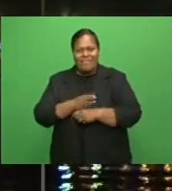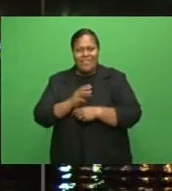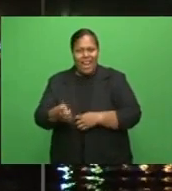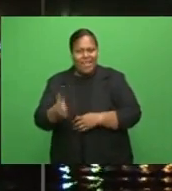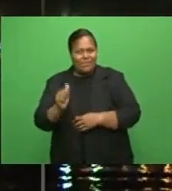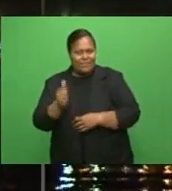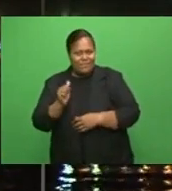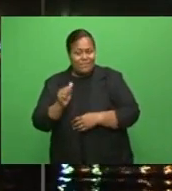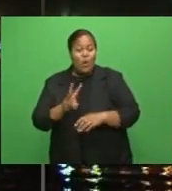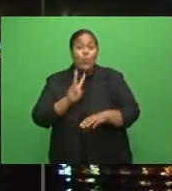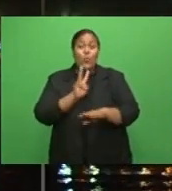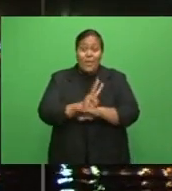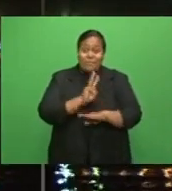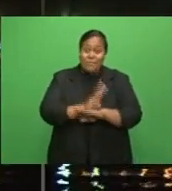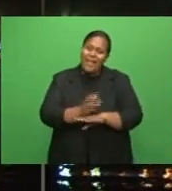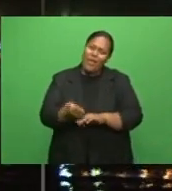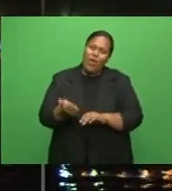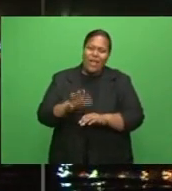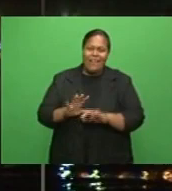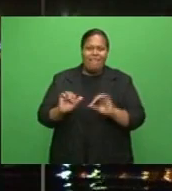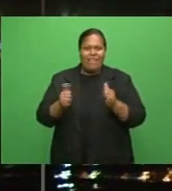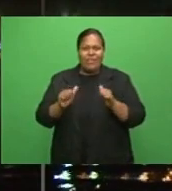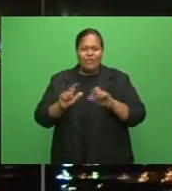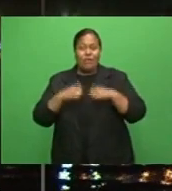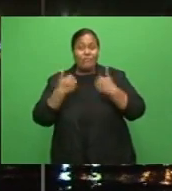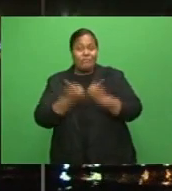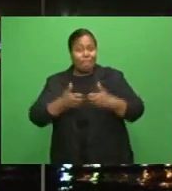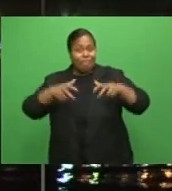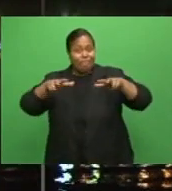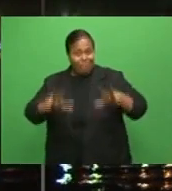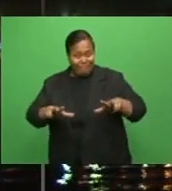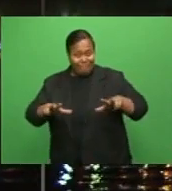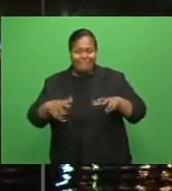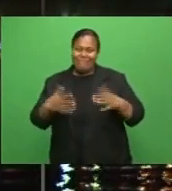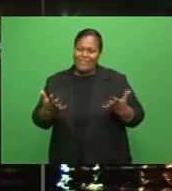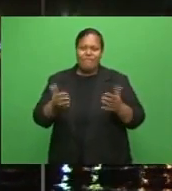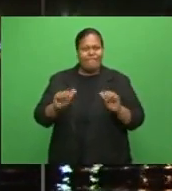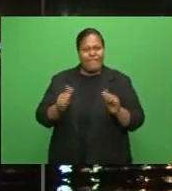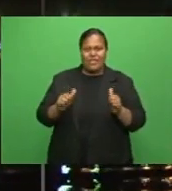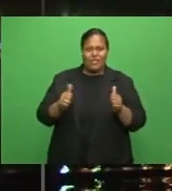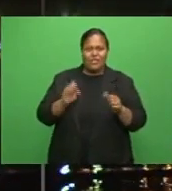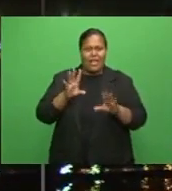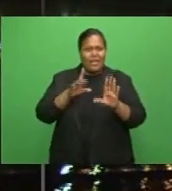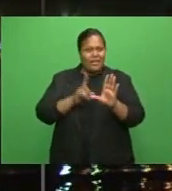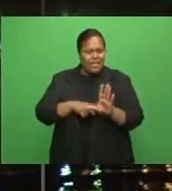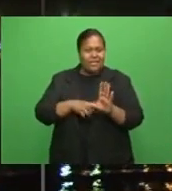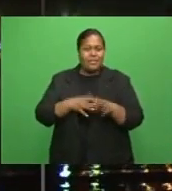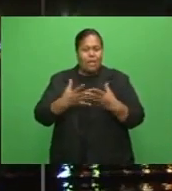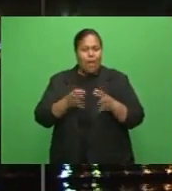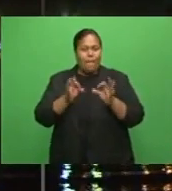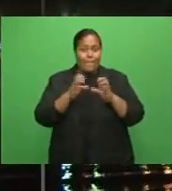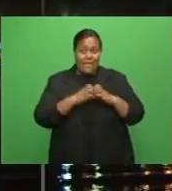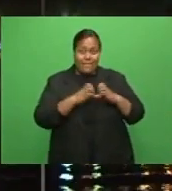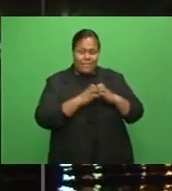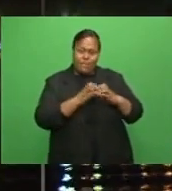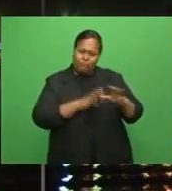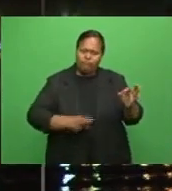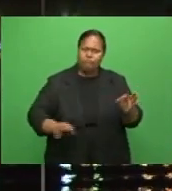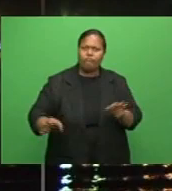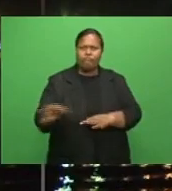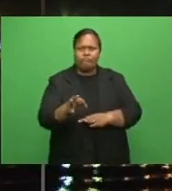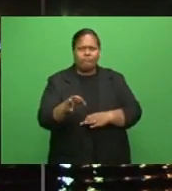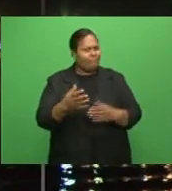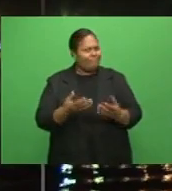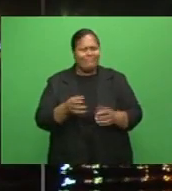its agreement with the Welfare Department and BSP stepped in. The department says there is no truth to the talk that recipients who